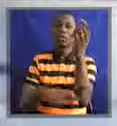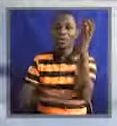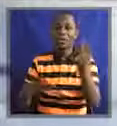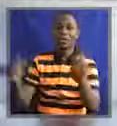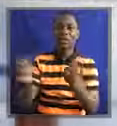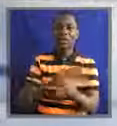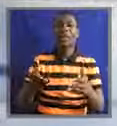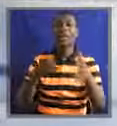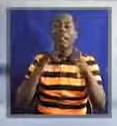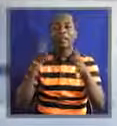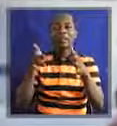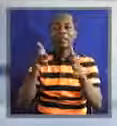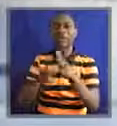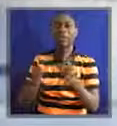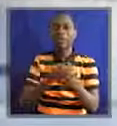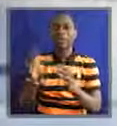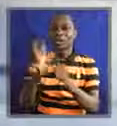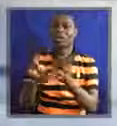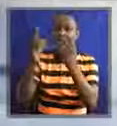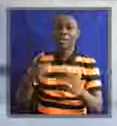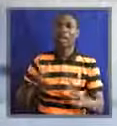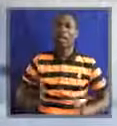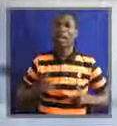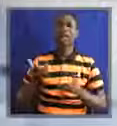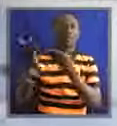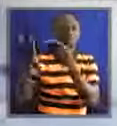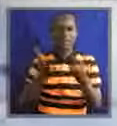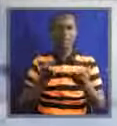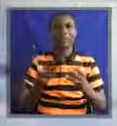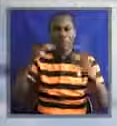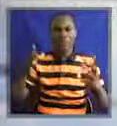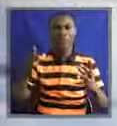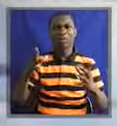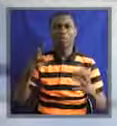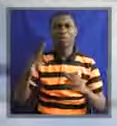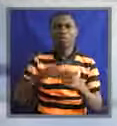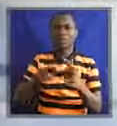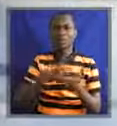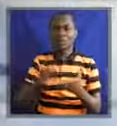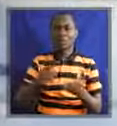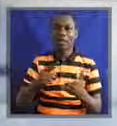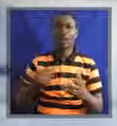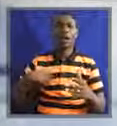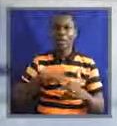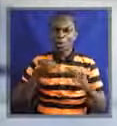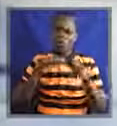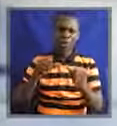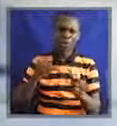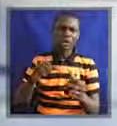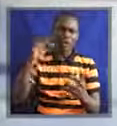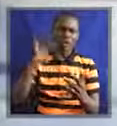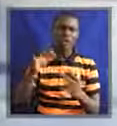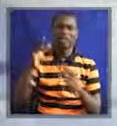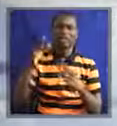no na Awurade Yesu Kristo de obae se oba abegye yen obema ye enkwa wa man emroso ekwanso next week se meba me